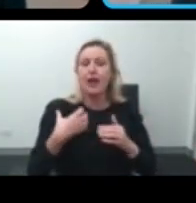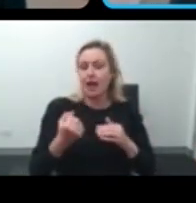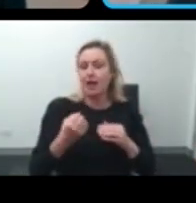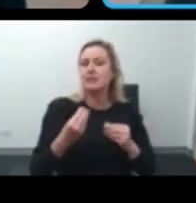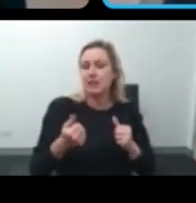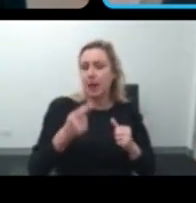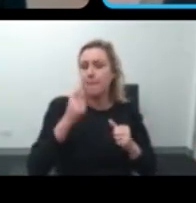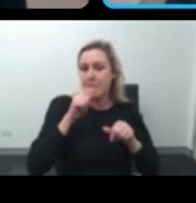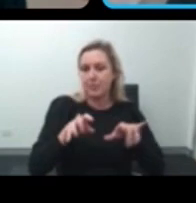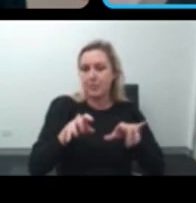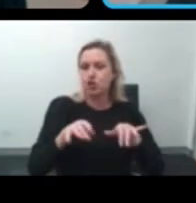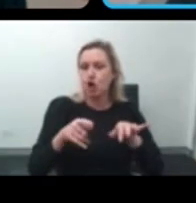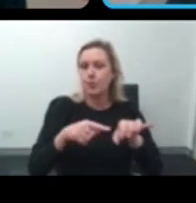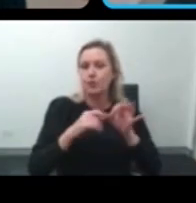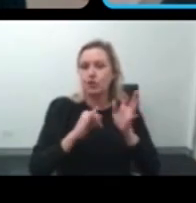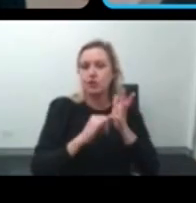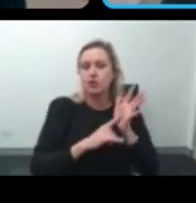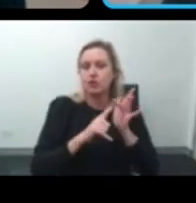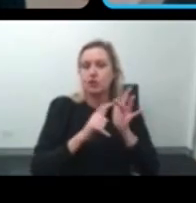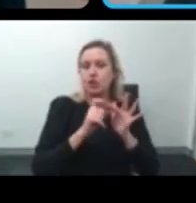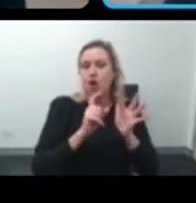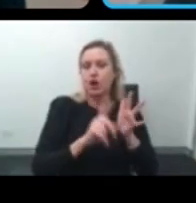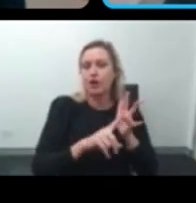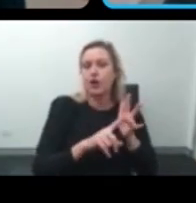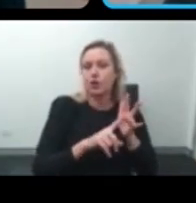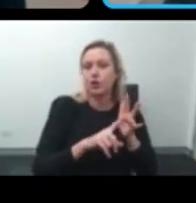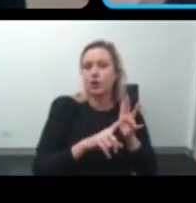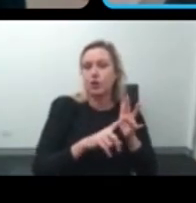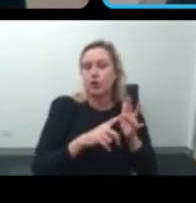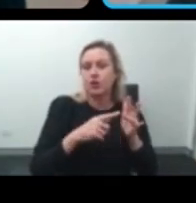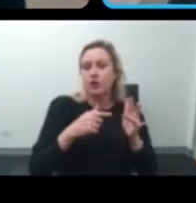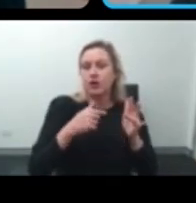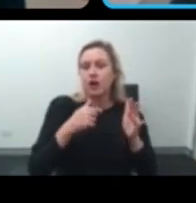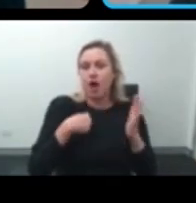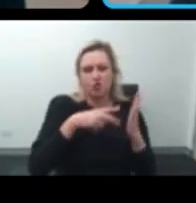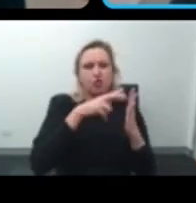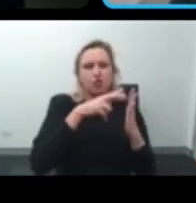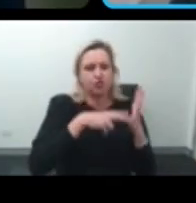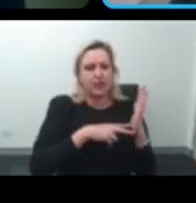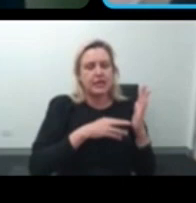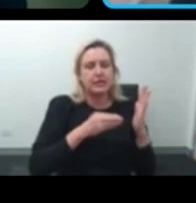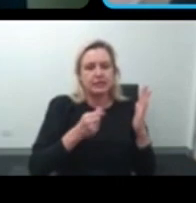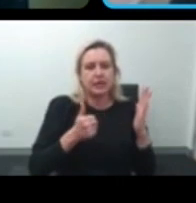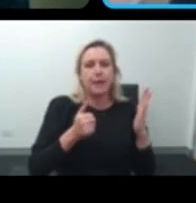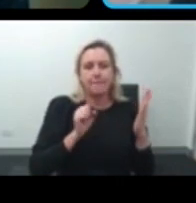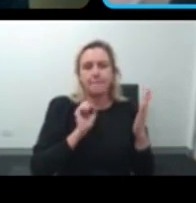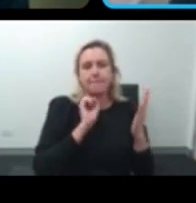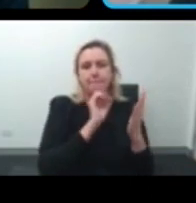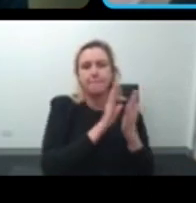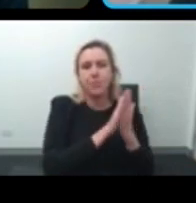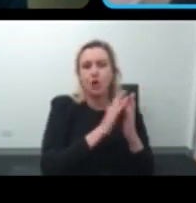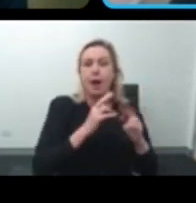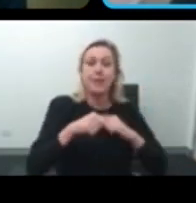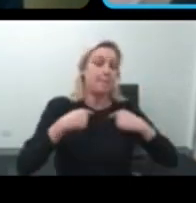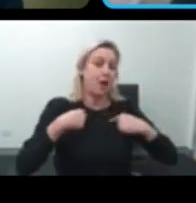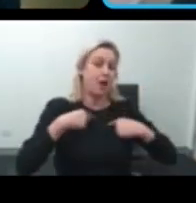come through on Slido, and I might just take a couple that have been posted around my presentation